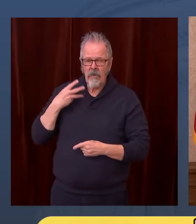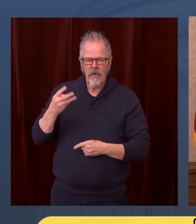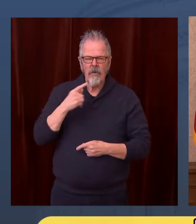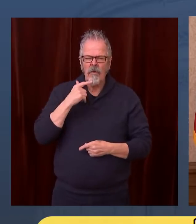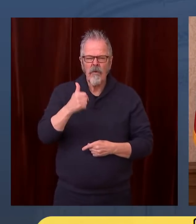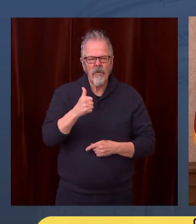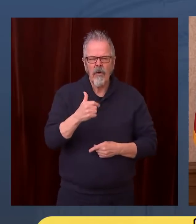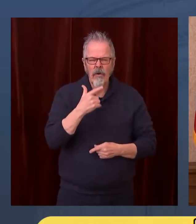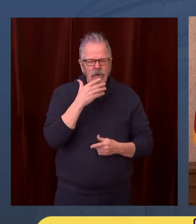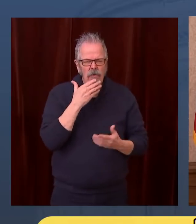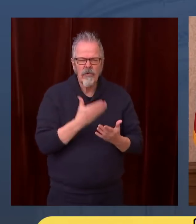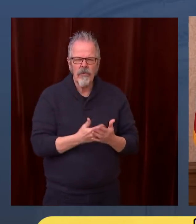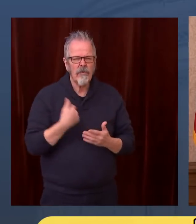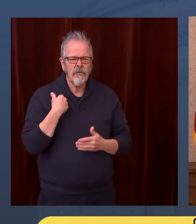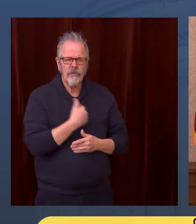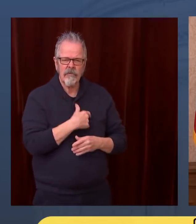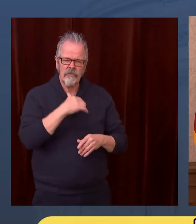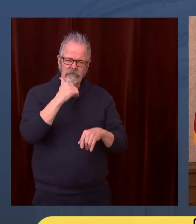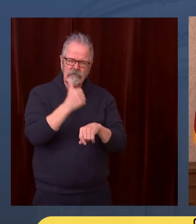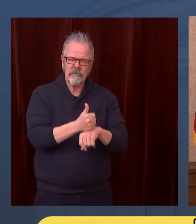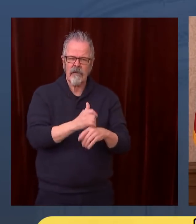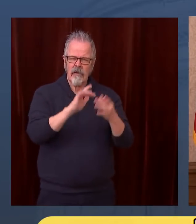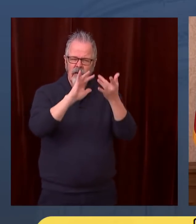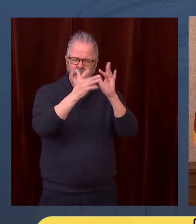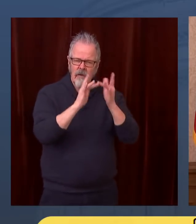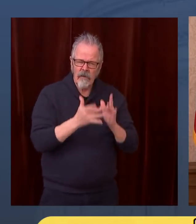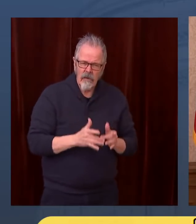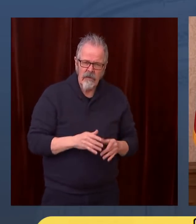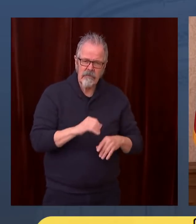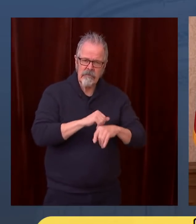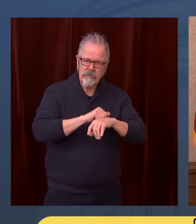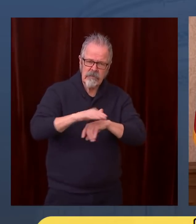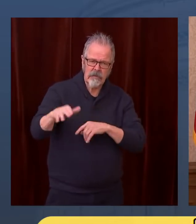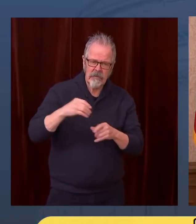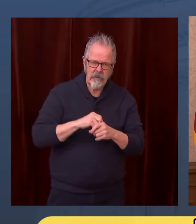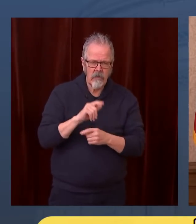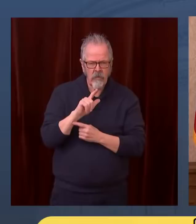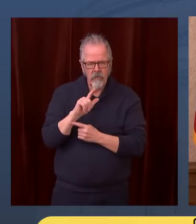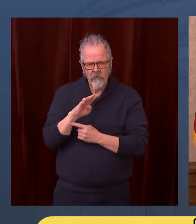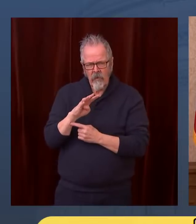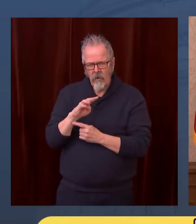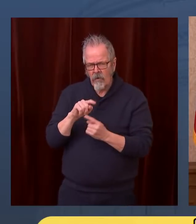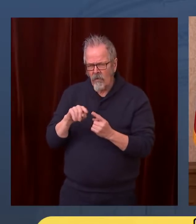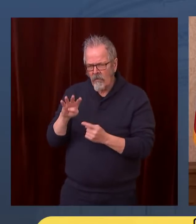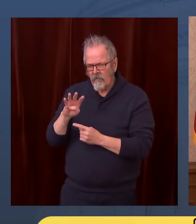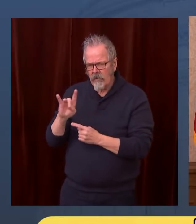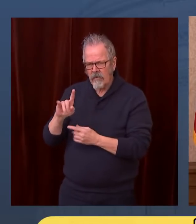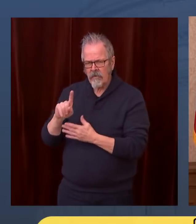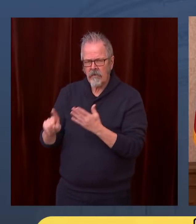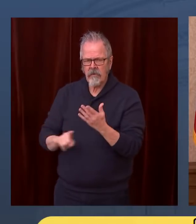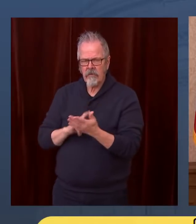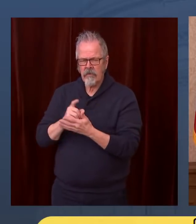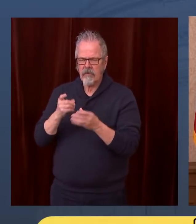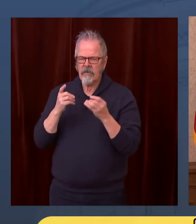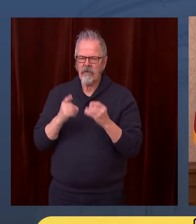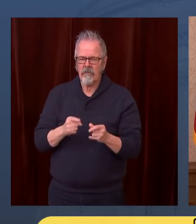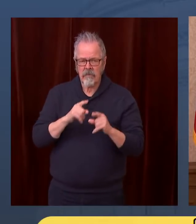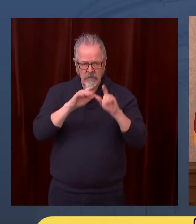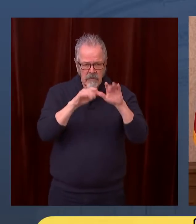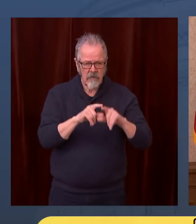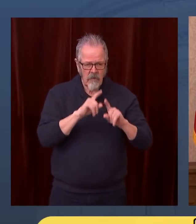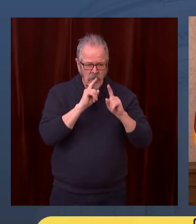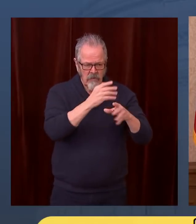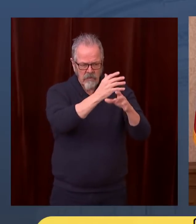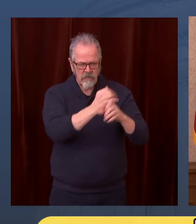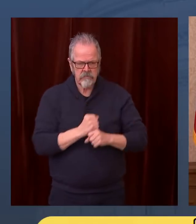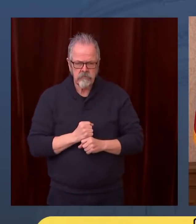online portal that can deliver a test to your house within 24 or 48 hours. That has been very appreciated by a lot of Washingtonians.